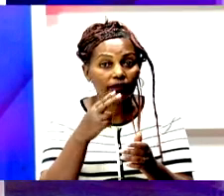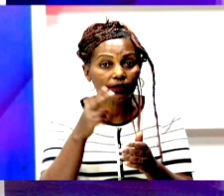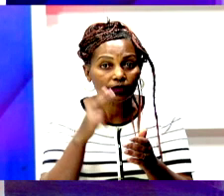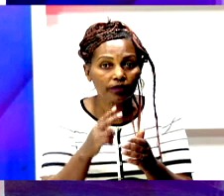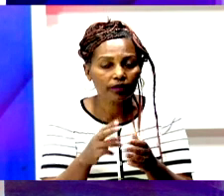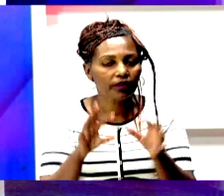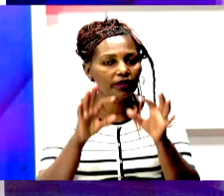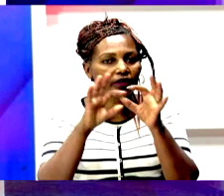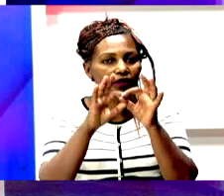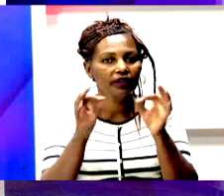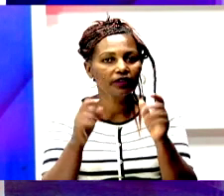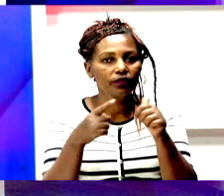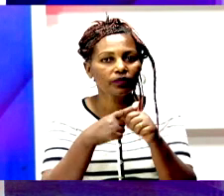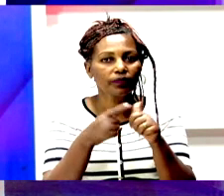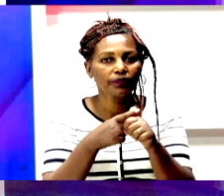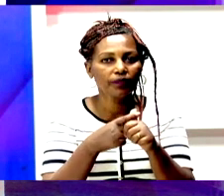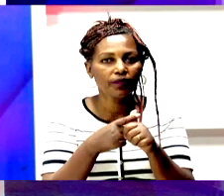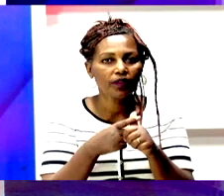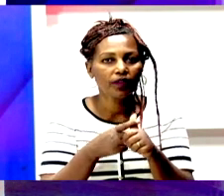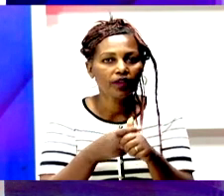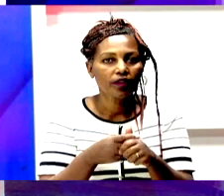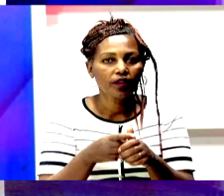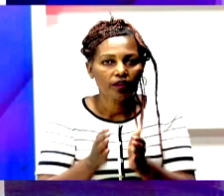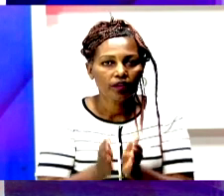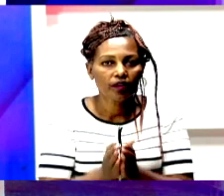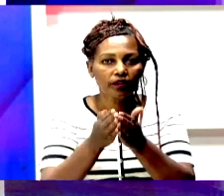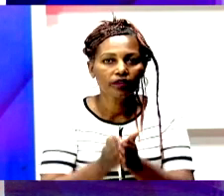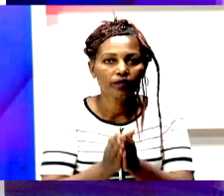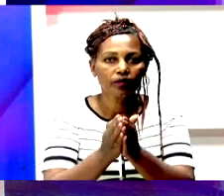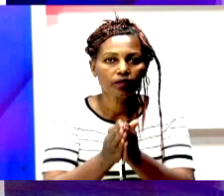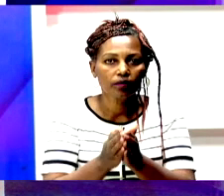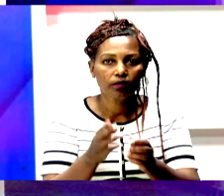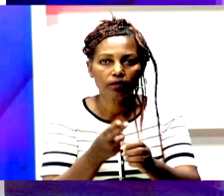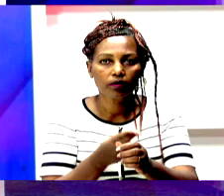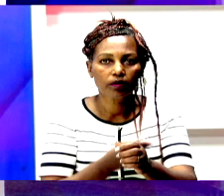Sentence one, a sheep eats grass.